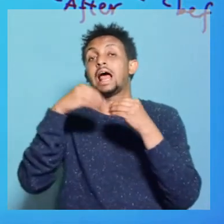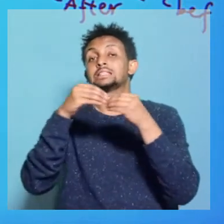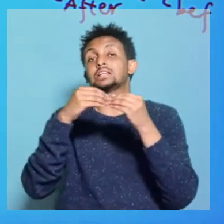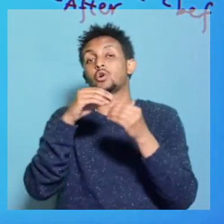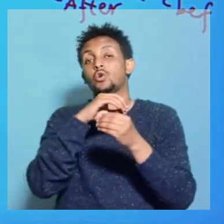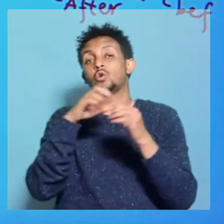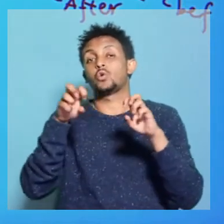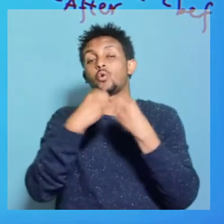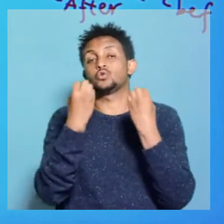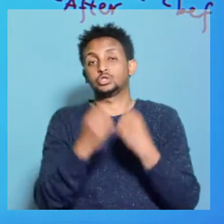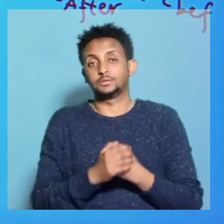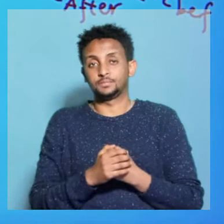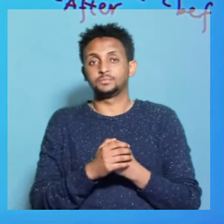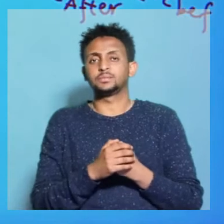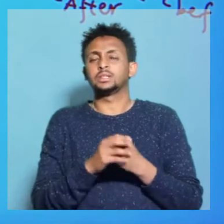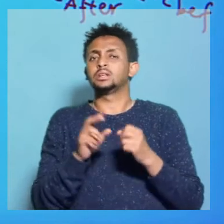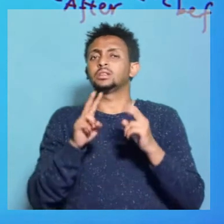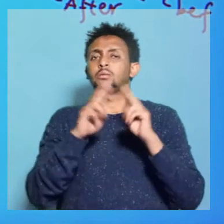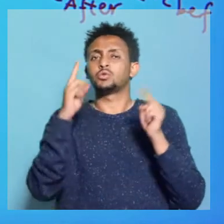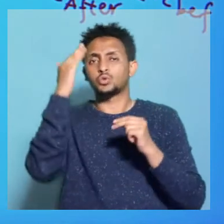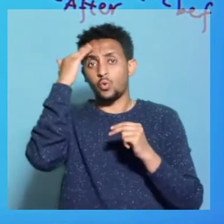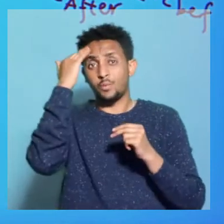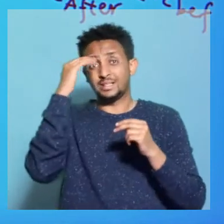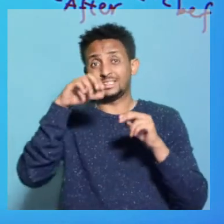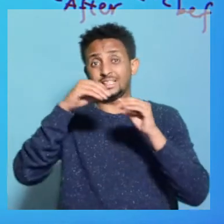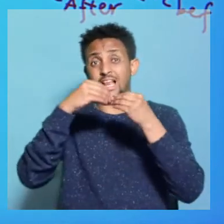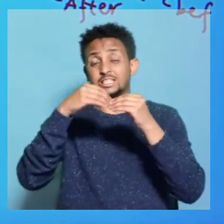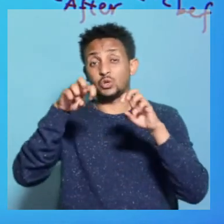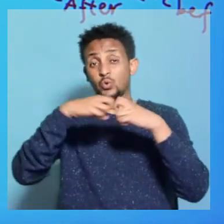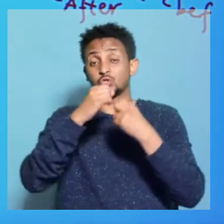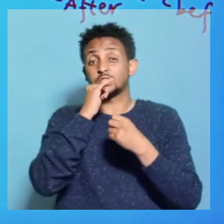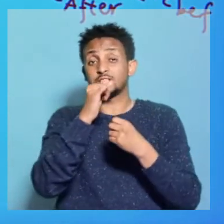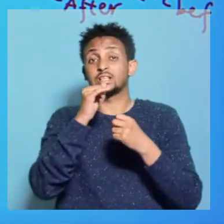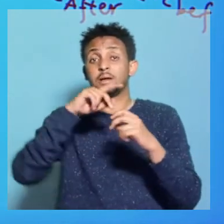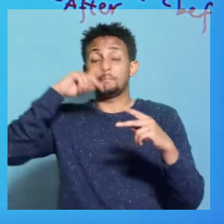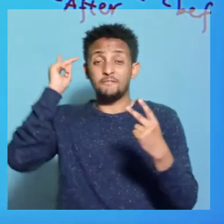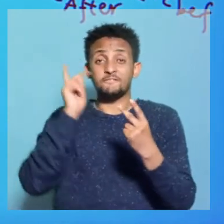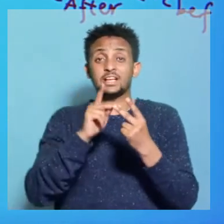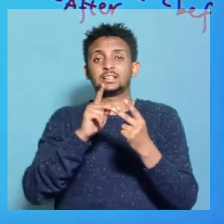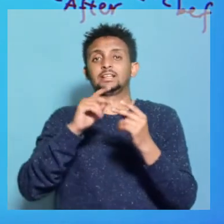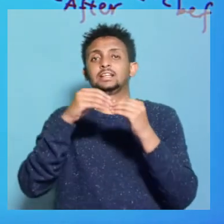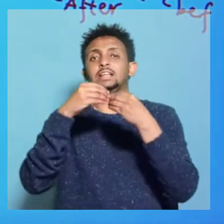Inelastic collision. The most common inelastic collision is perfectly inelastic collision.